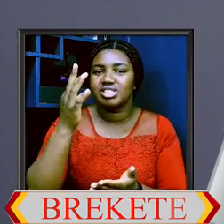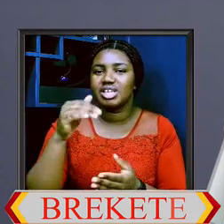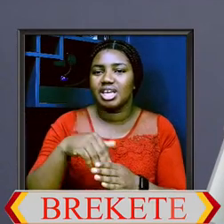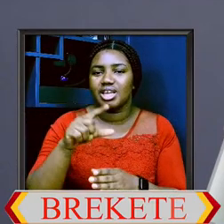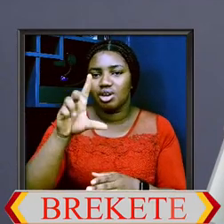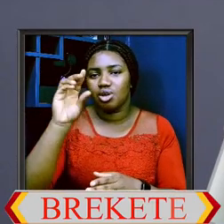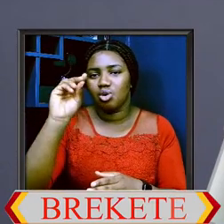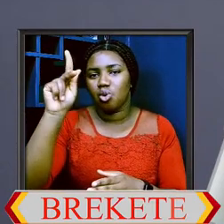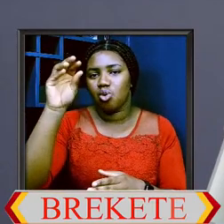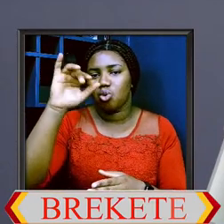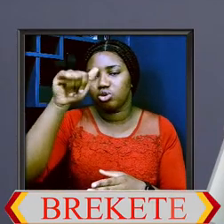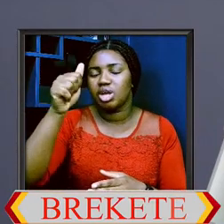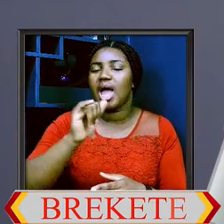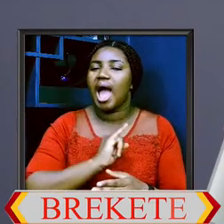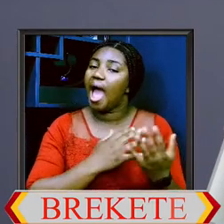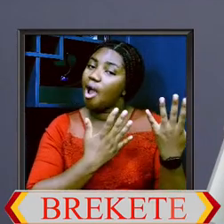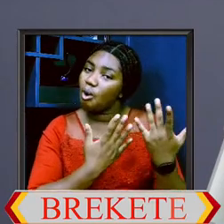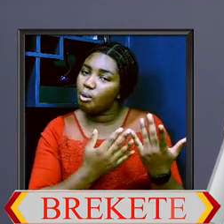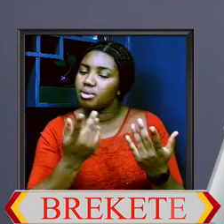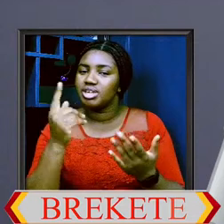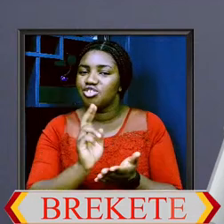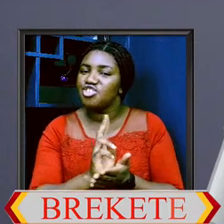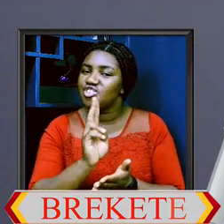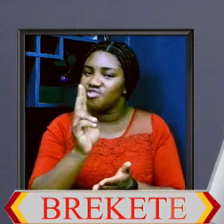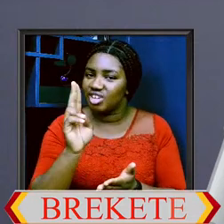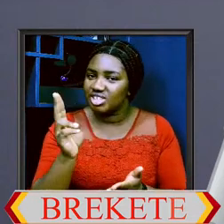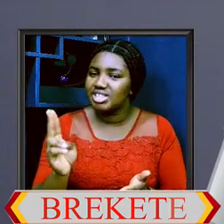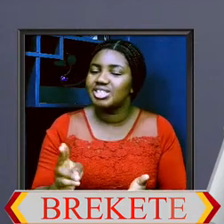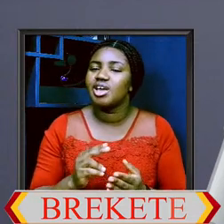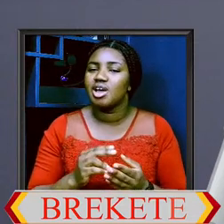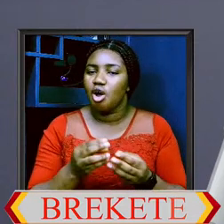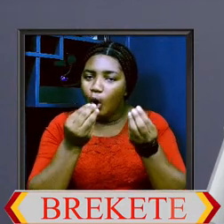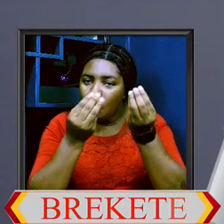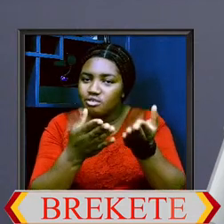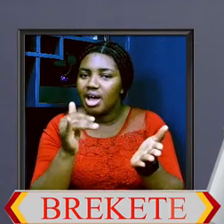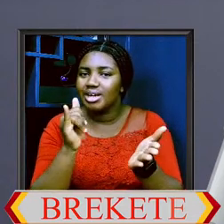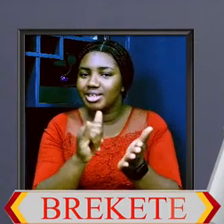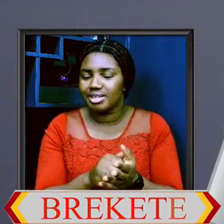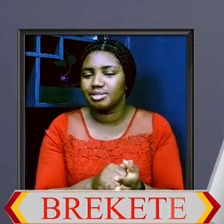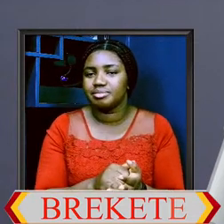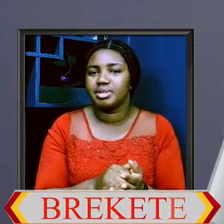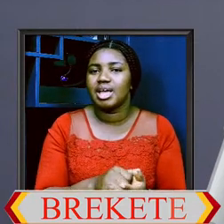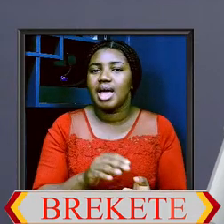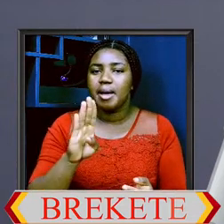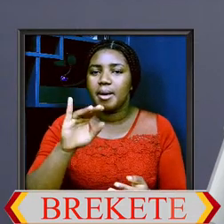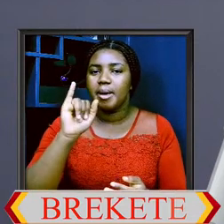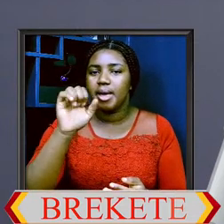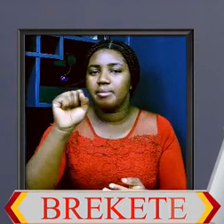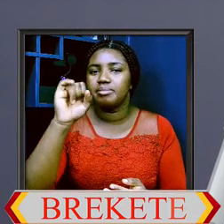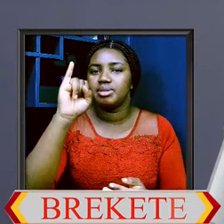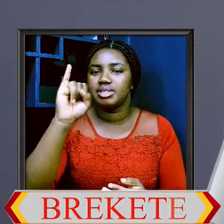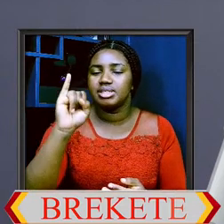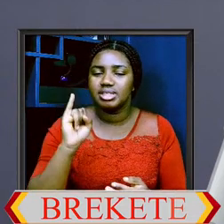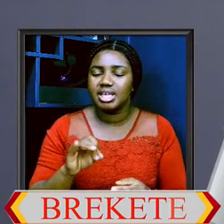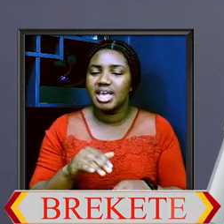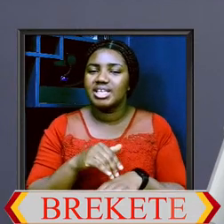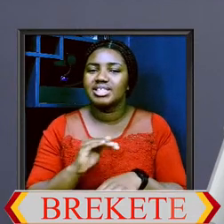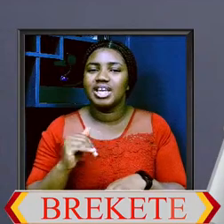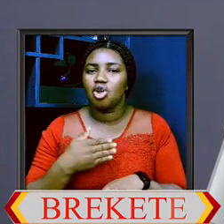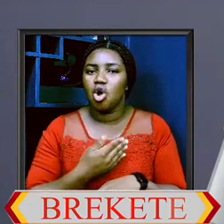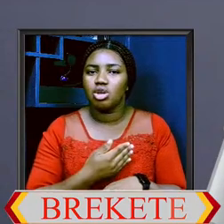surgery okay uh director go answer you later and then BC alab he send us$10,000